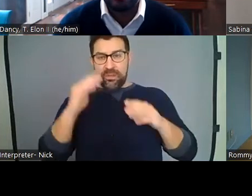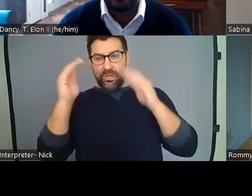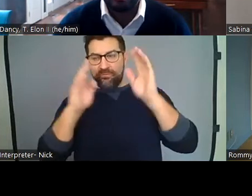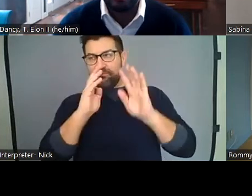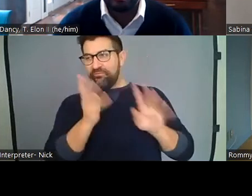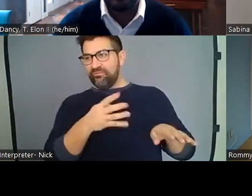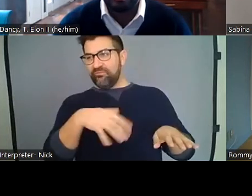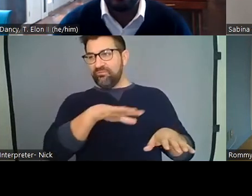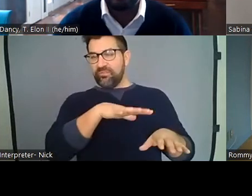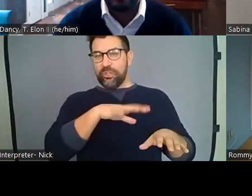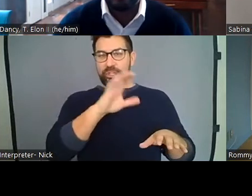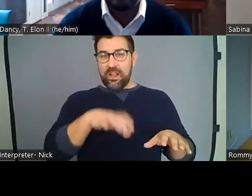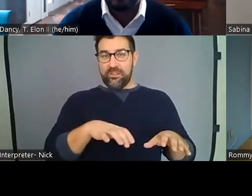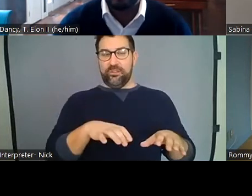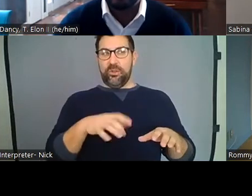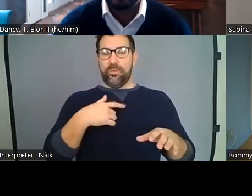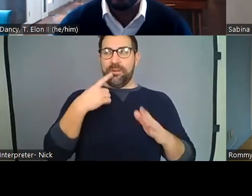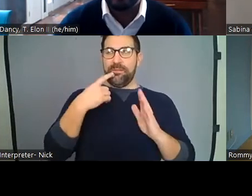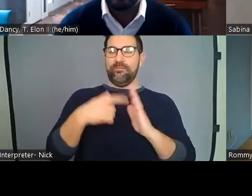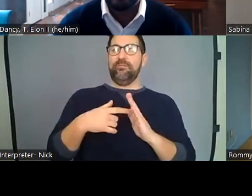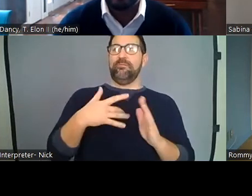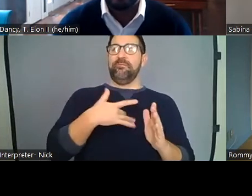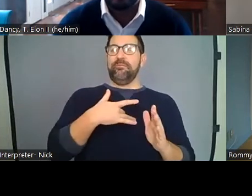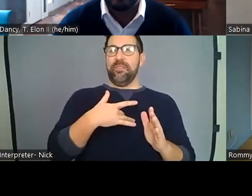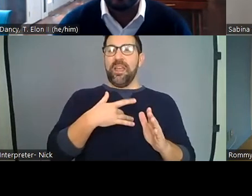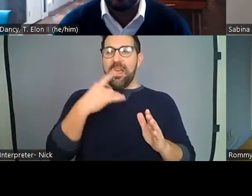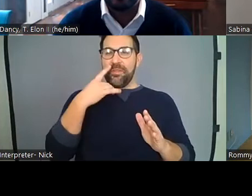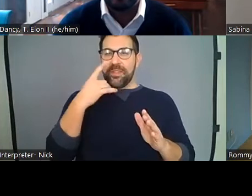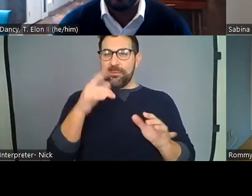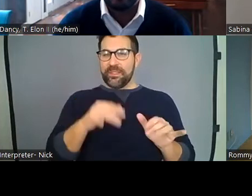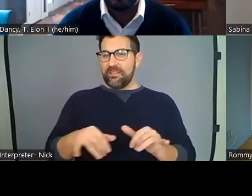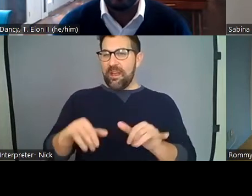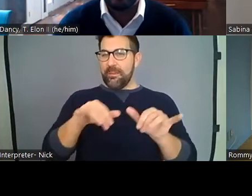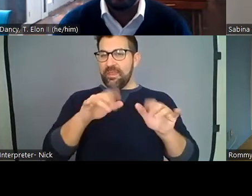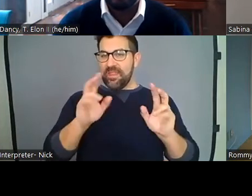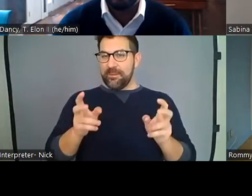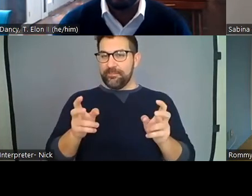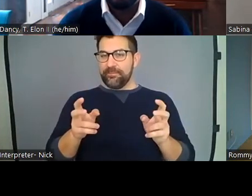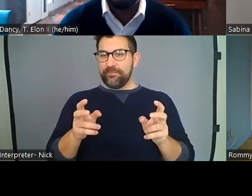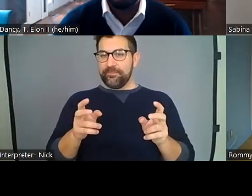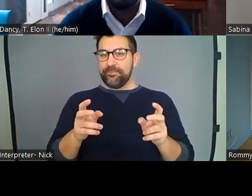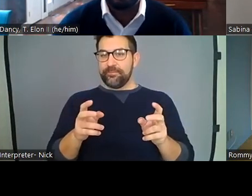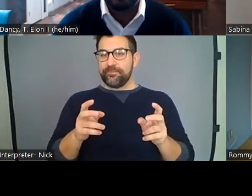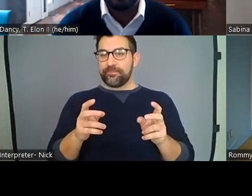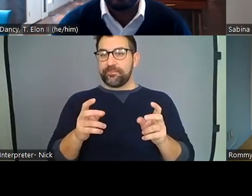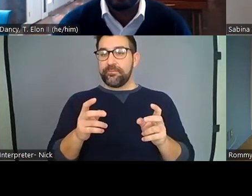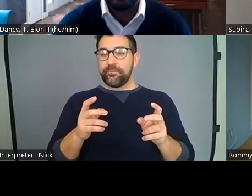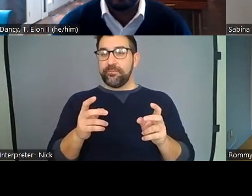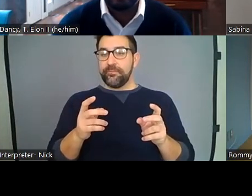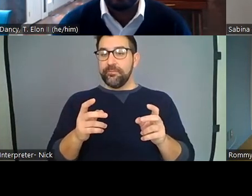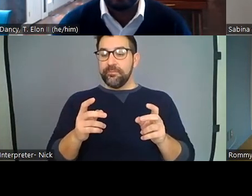city of Chicago. And I think that was a common thing. Something that was also